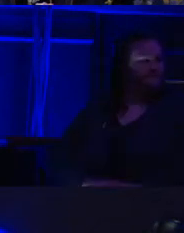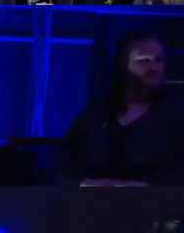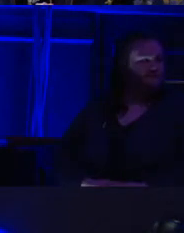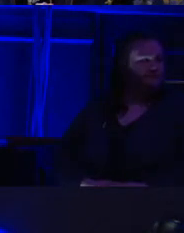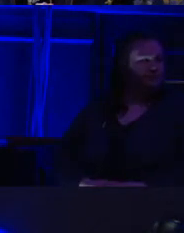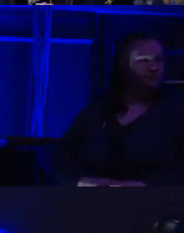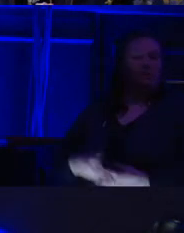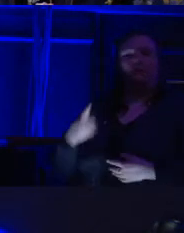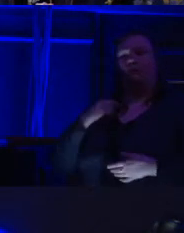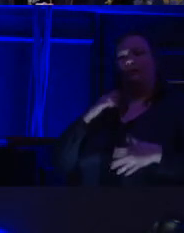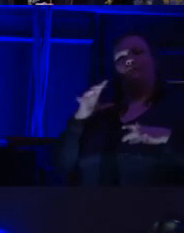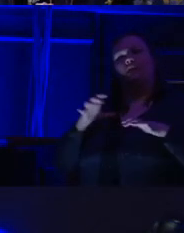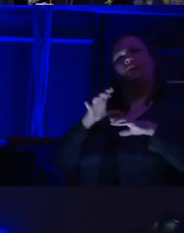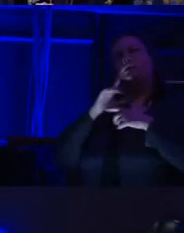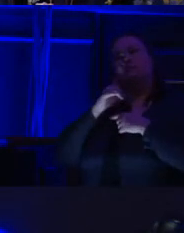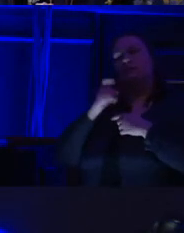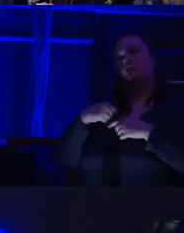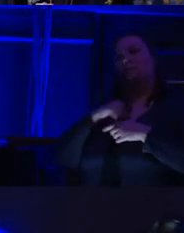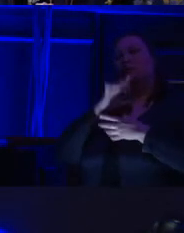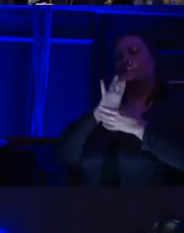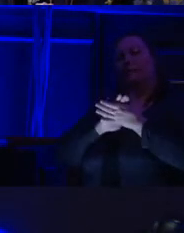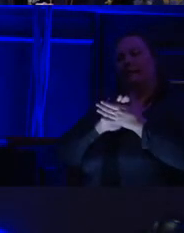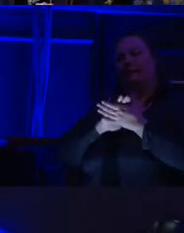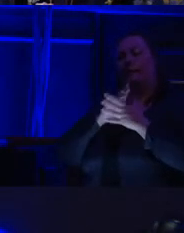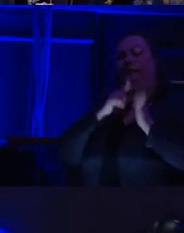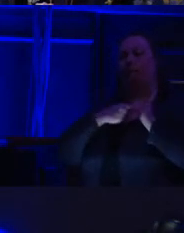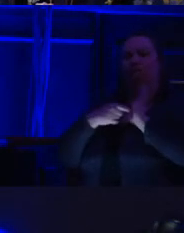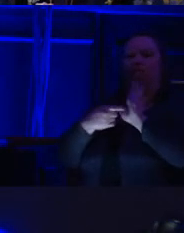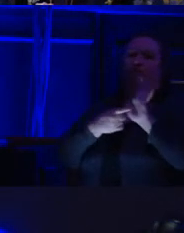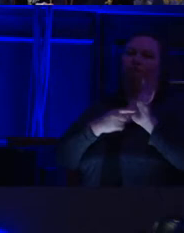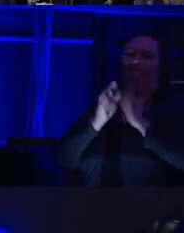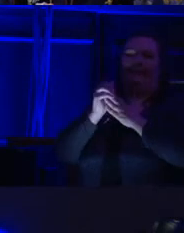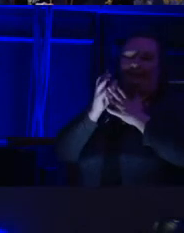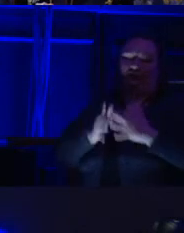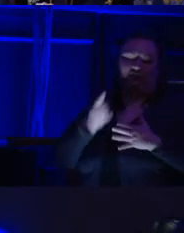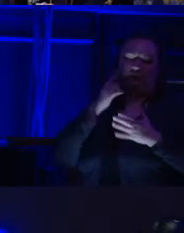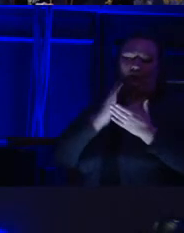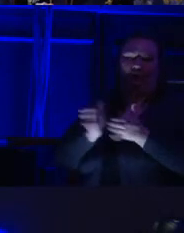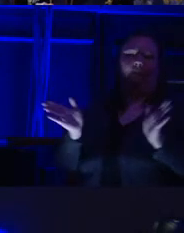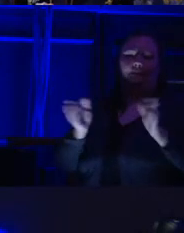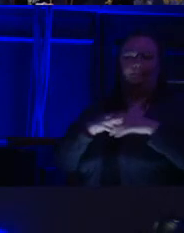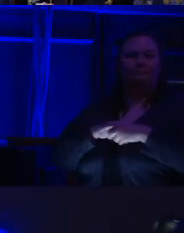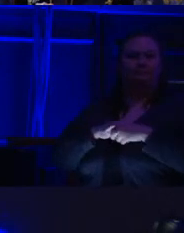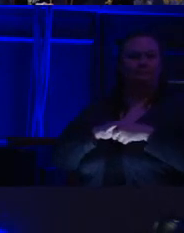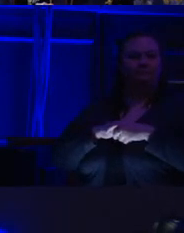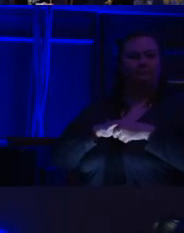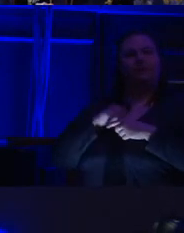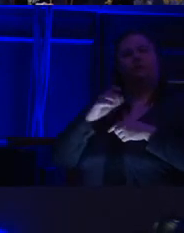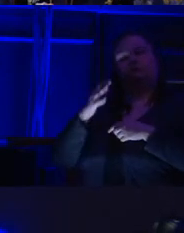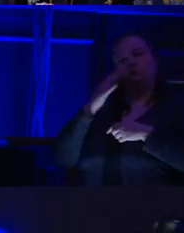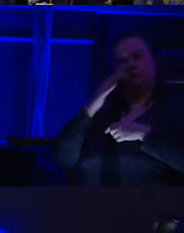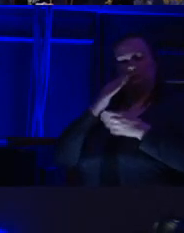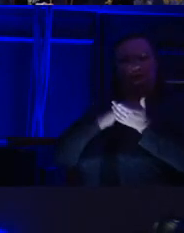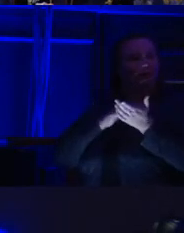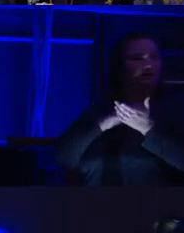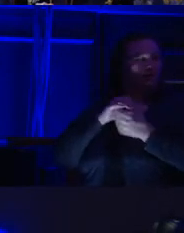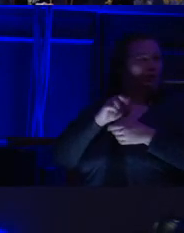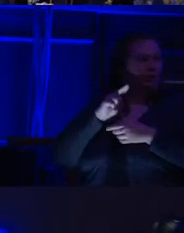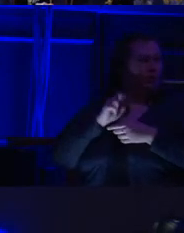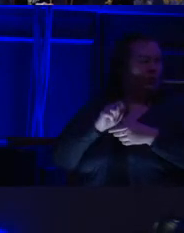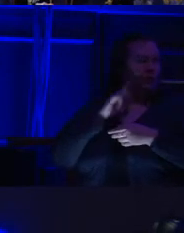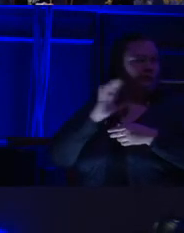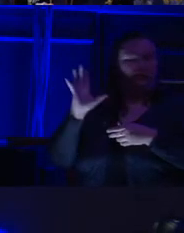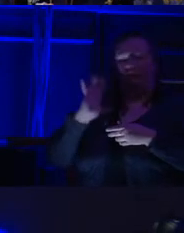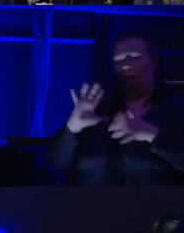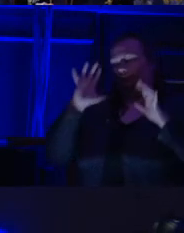We have done this because we believe he exemplifies leadership for the public good. As you know, Dr. Ono is the